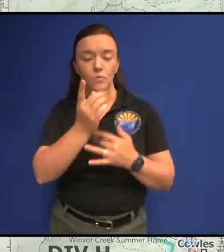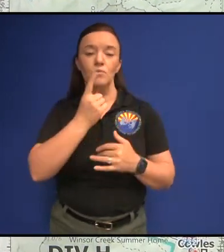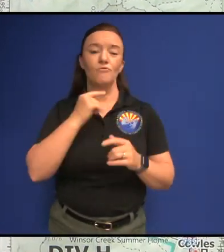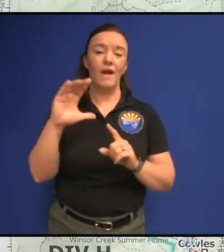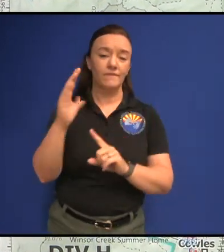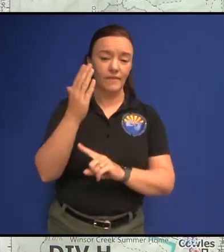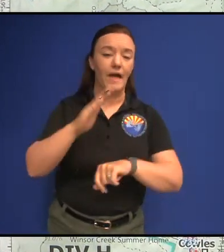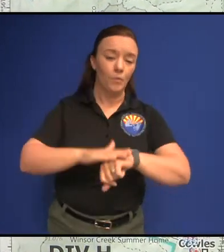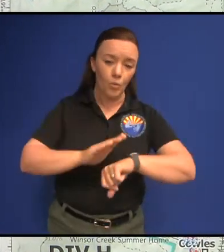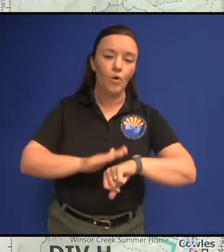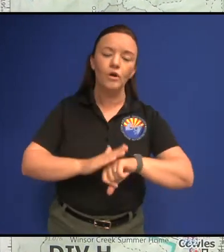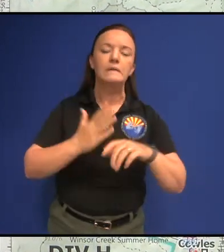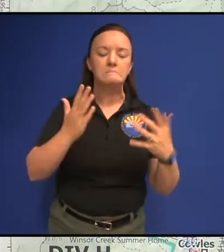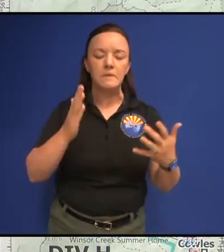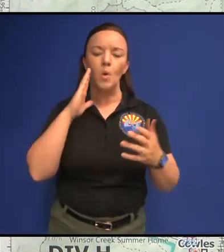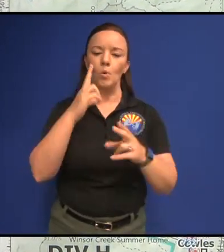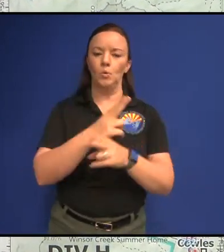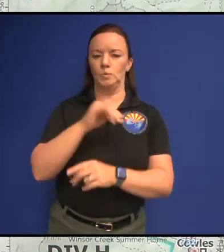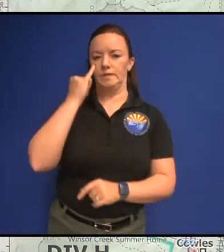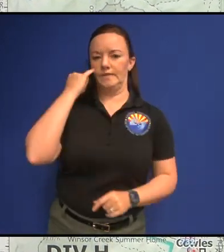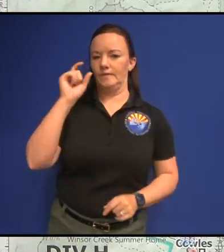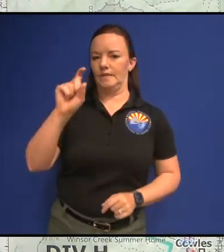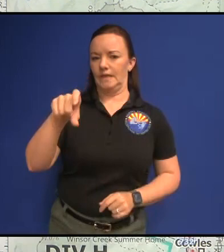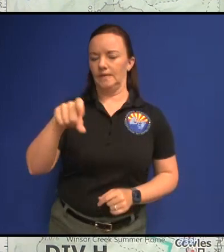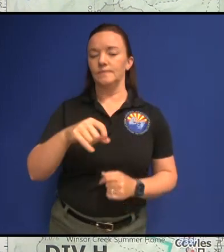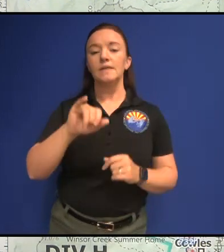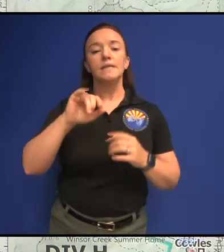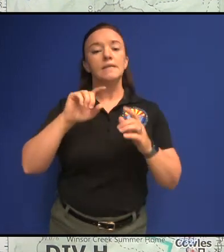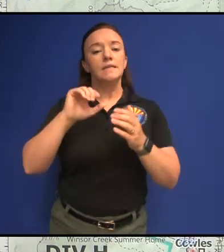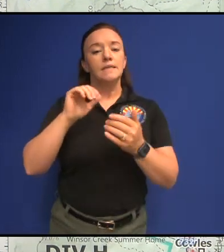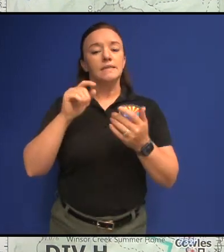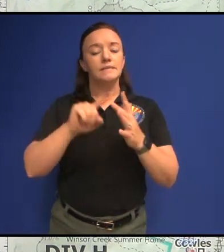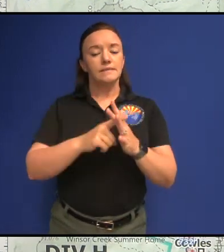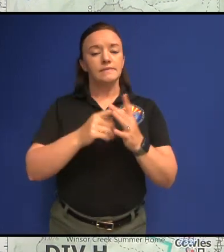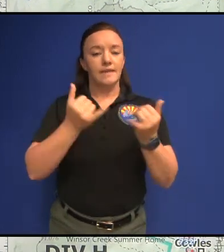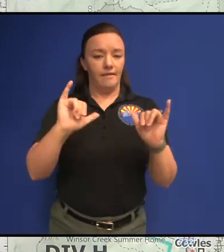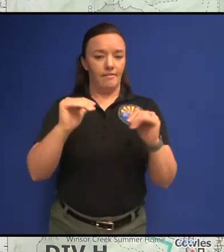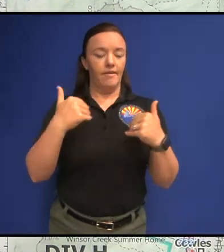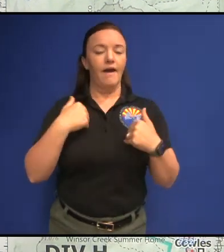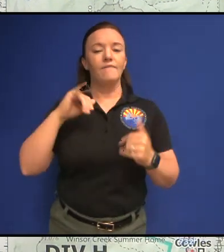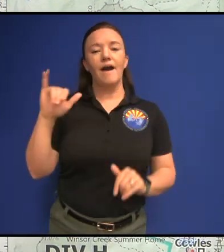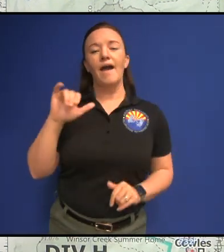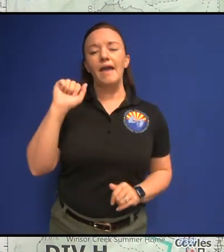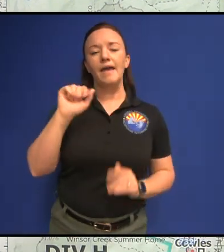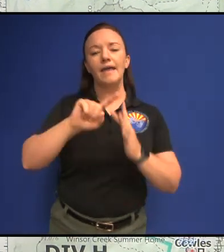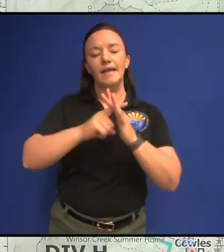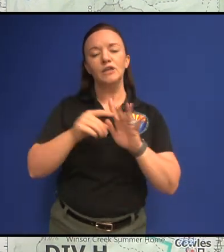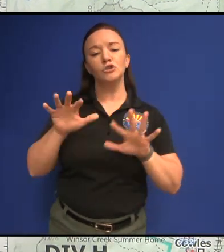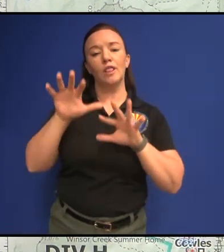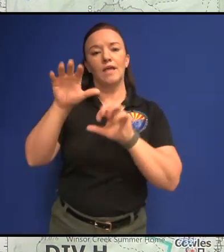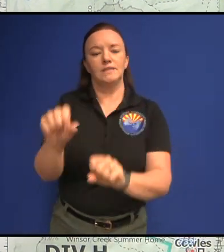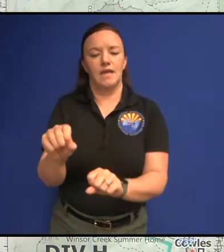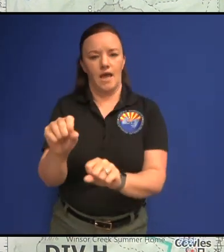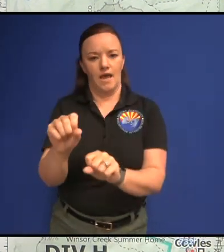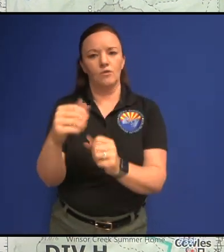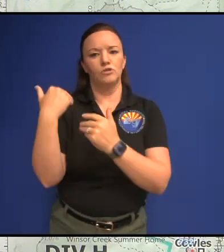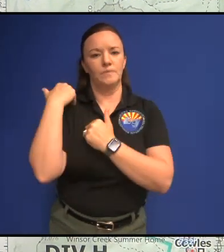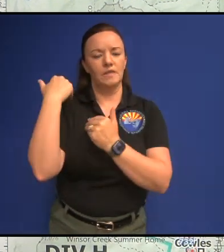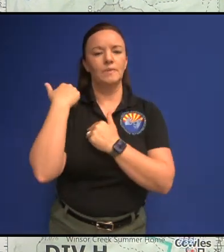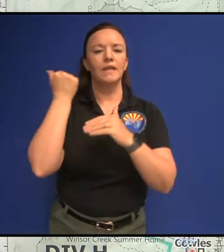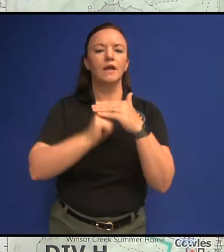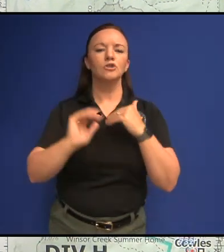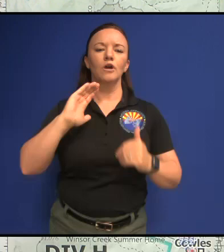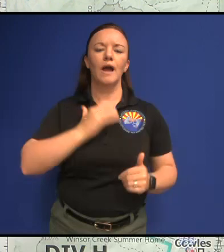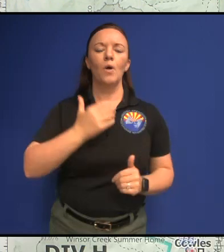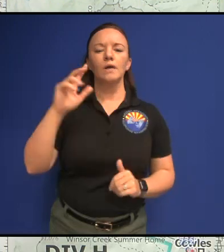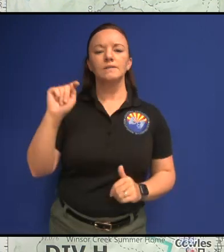warning. We still have an initial attack responsibility underneath what we call our temporary flight restriction area. It's about 8 miles both sides